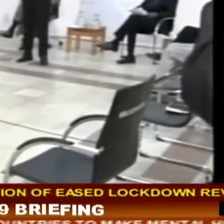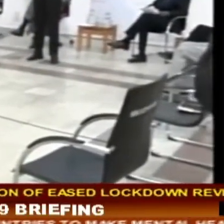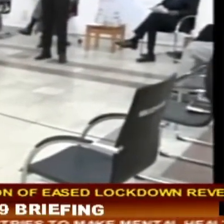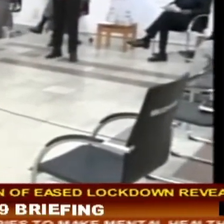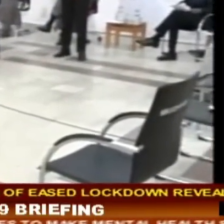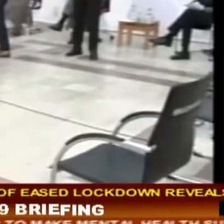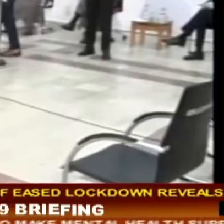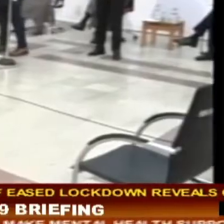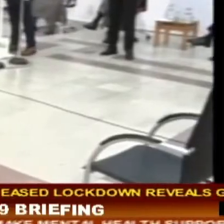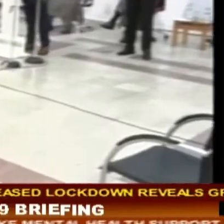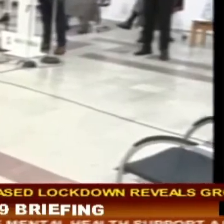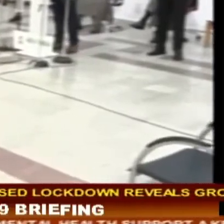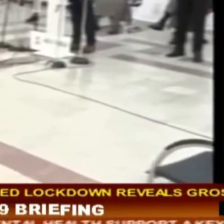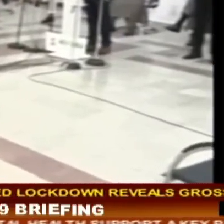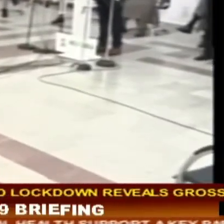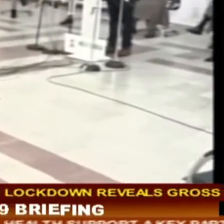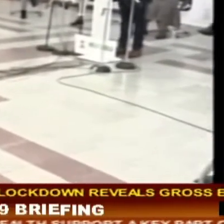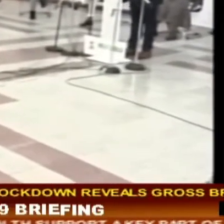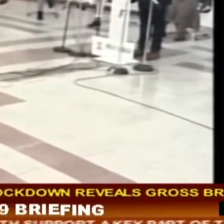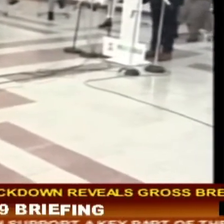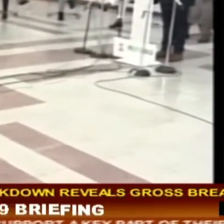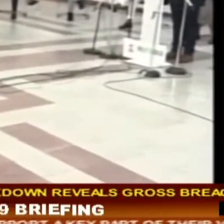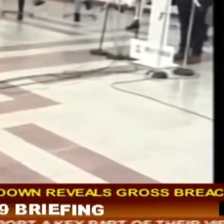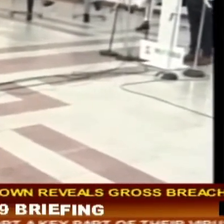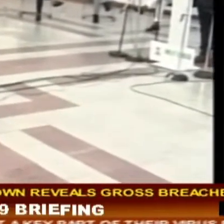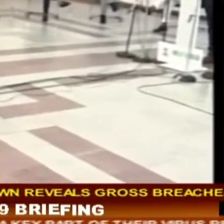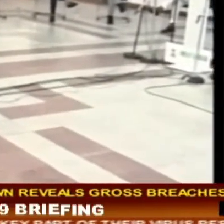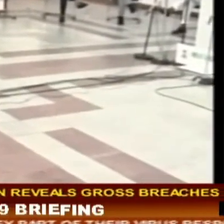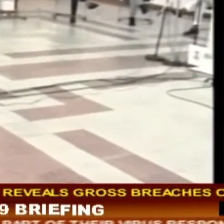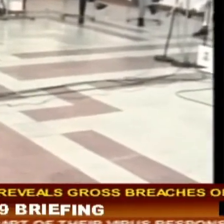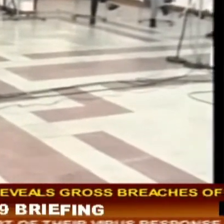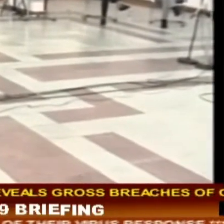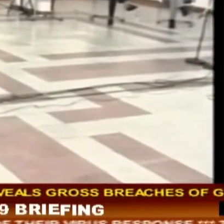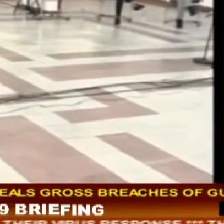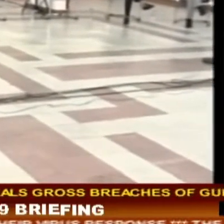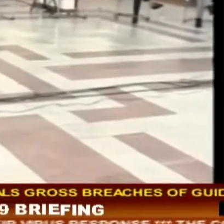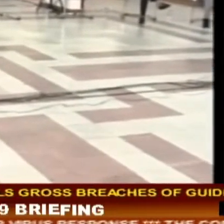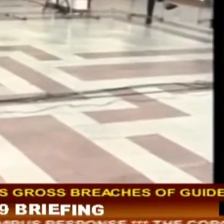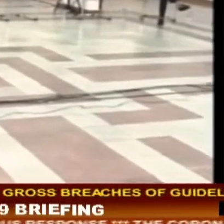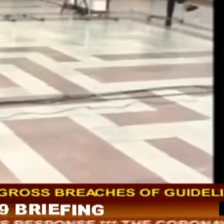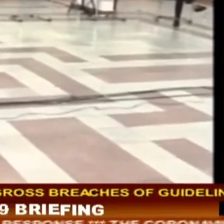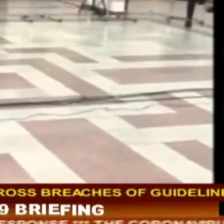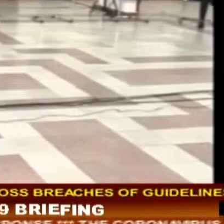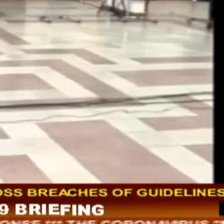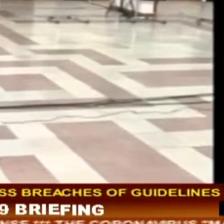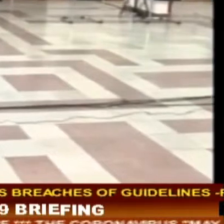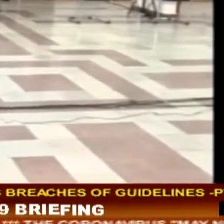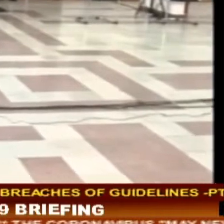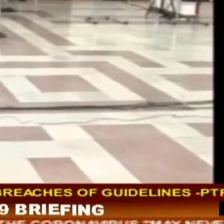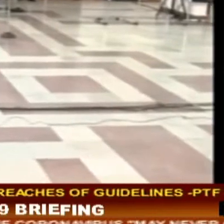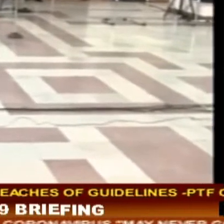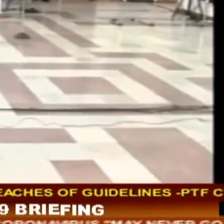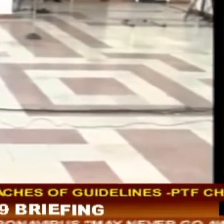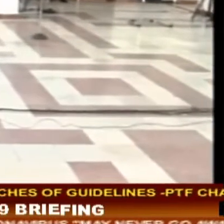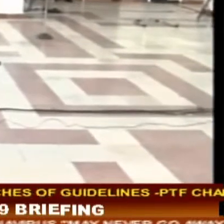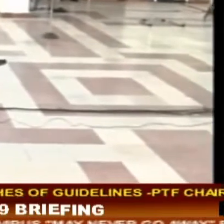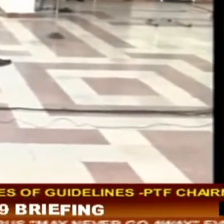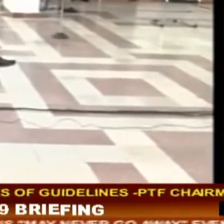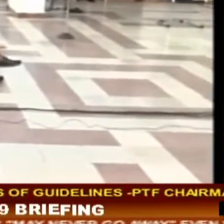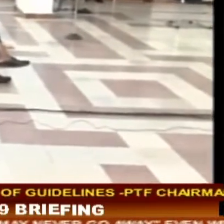attention so uh chairman of the presidential task force and Secretary of the federal government honorable